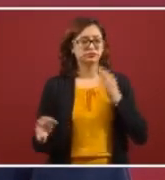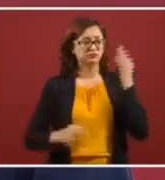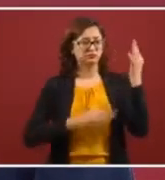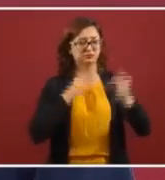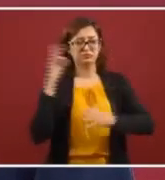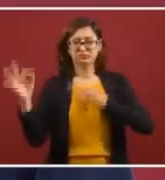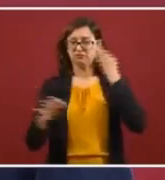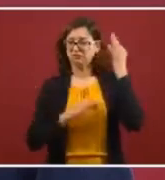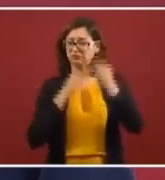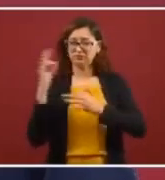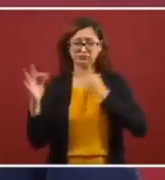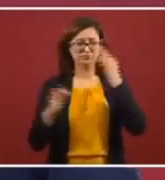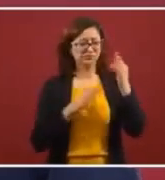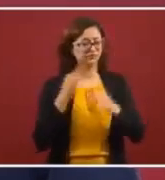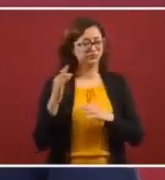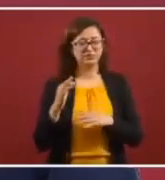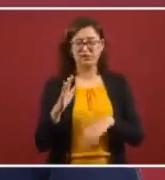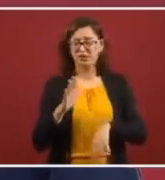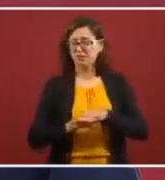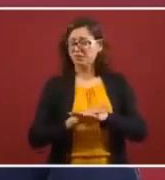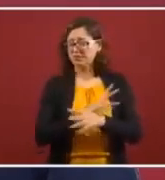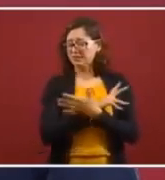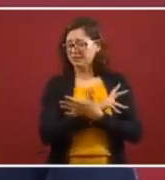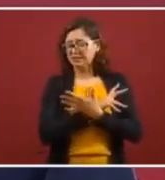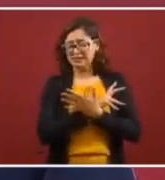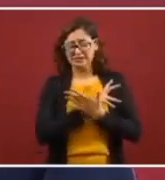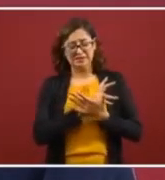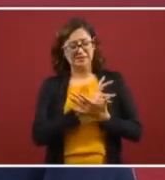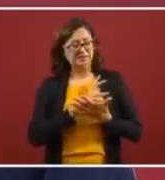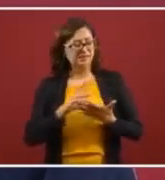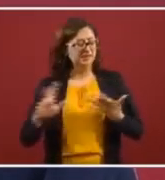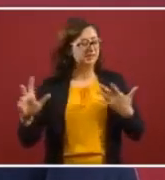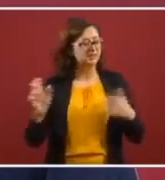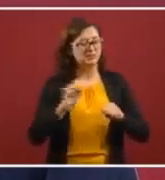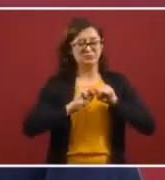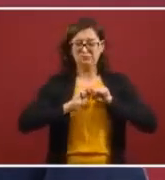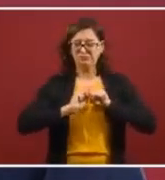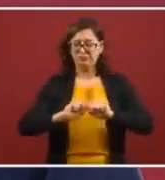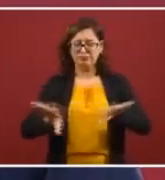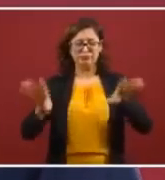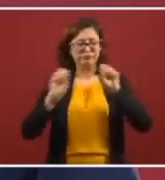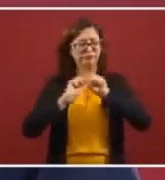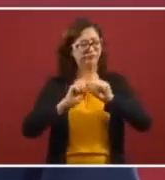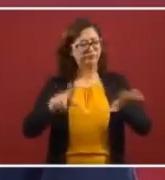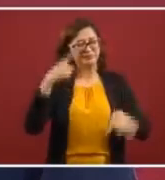that was even irrational in the media by our adversaries.